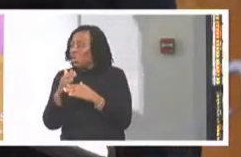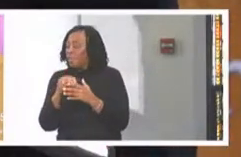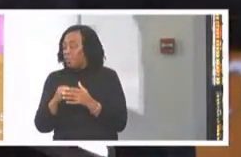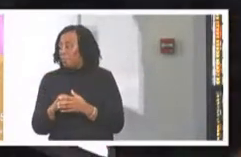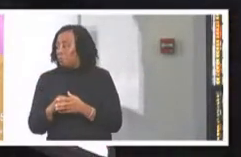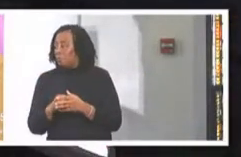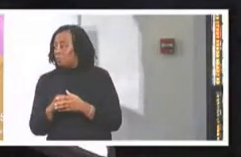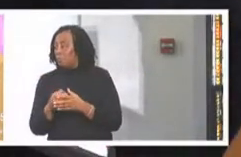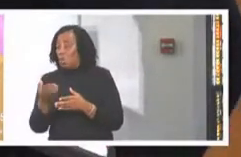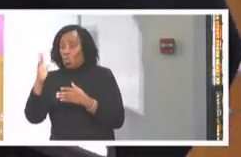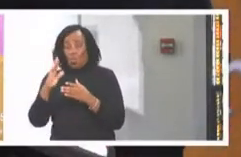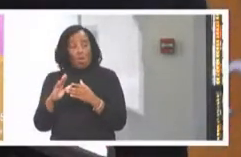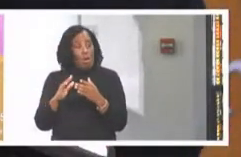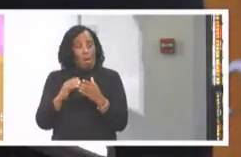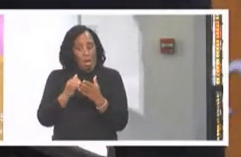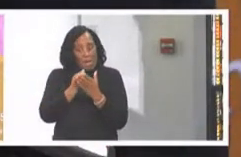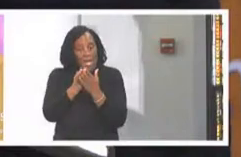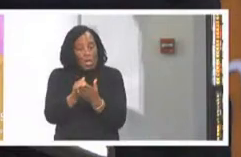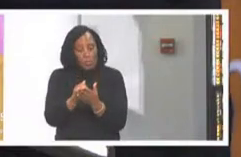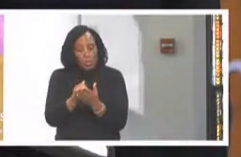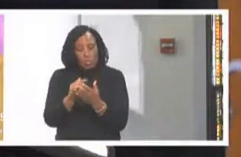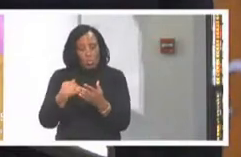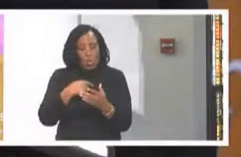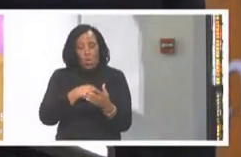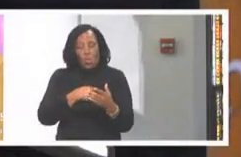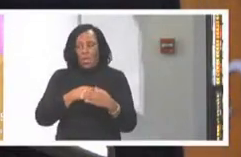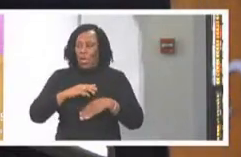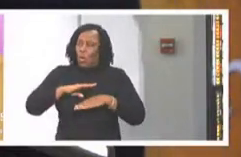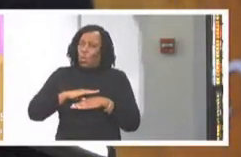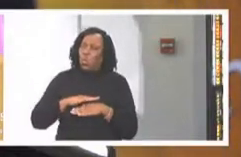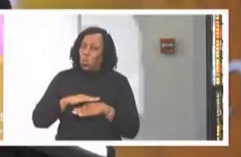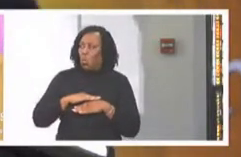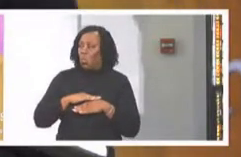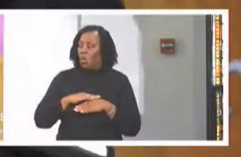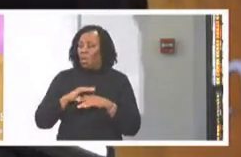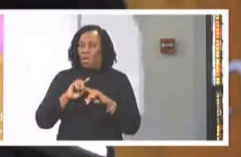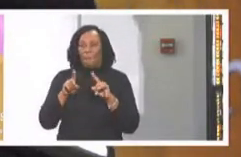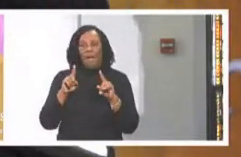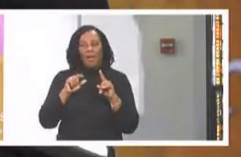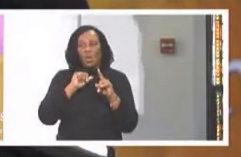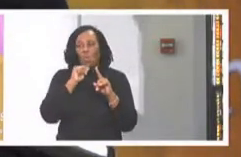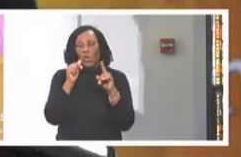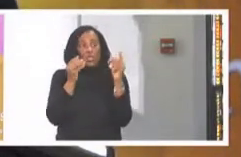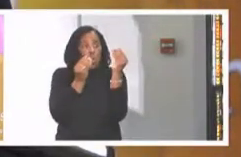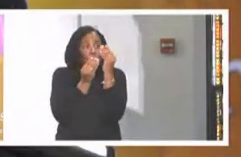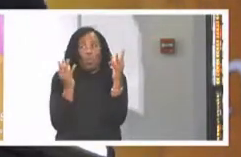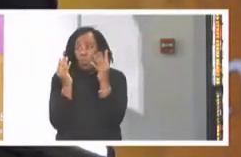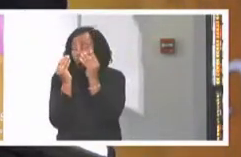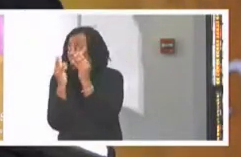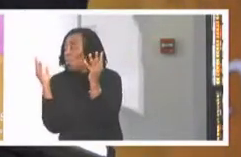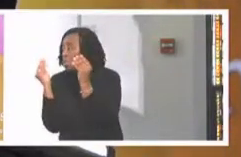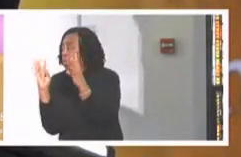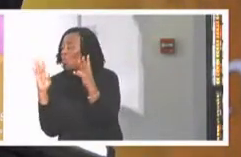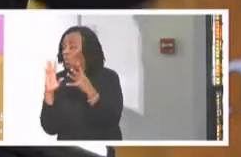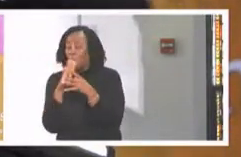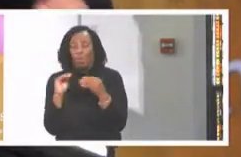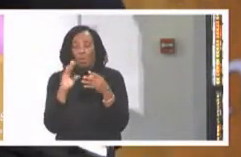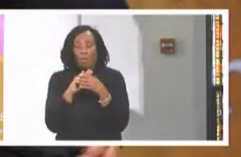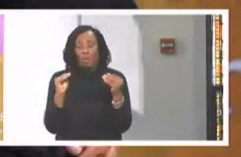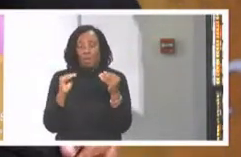whew, and then we go on about our business. We don't share our testimonies. We don't share